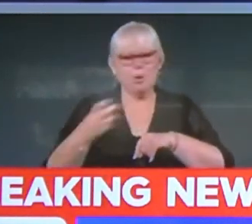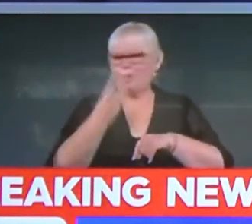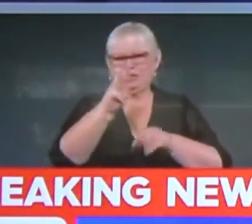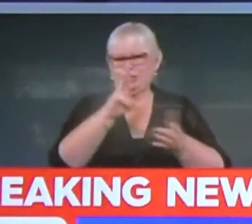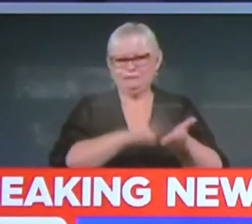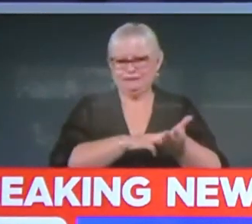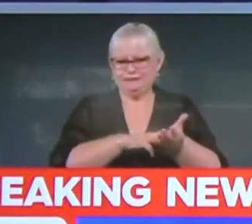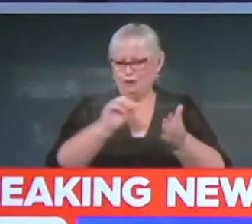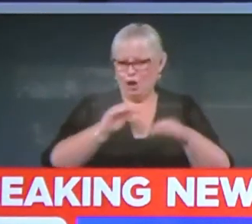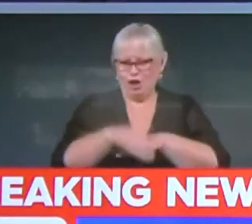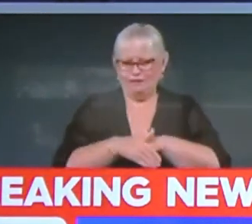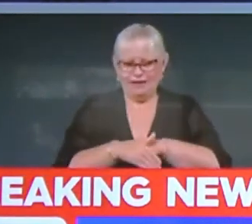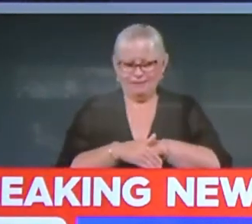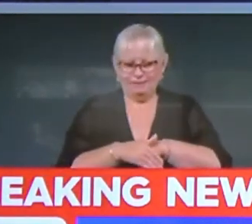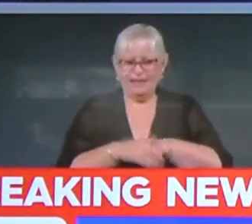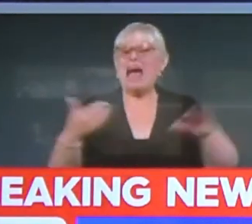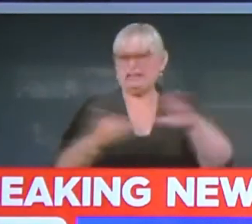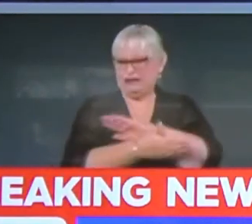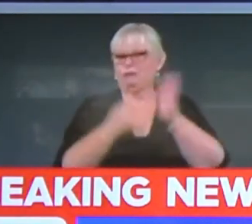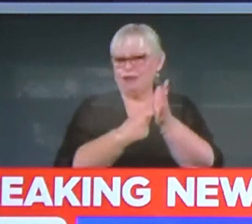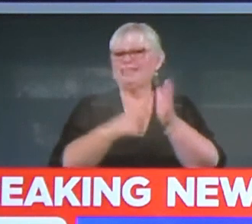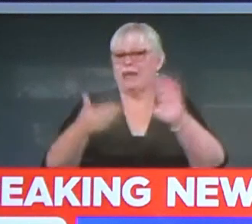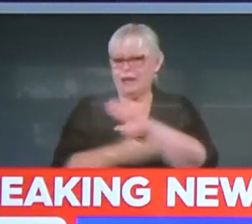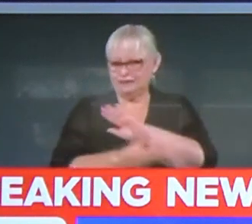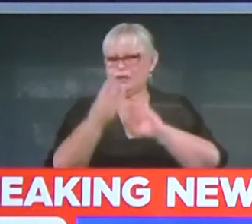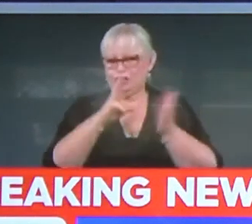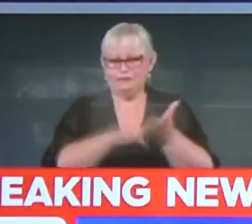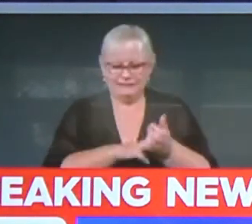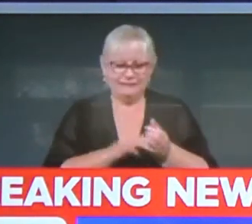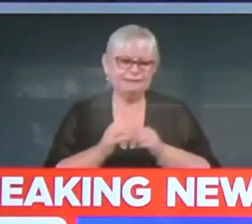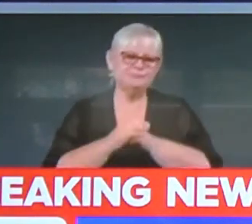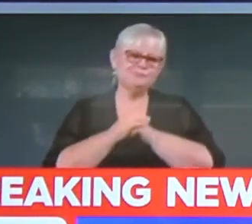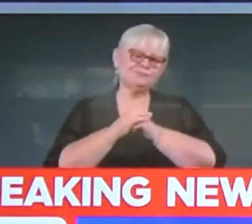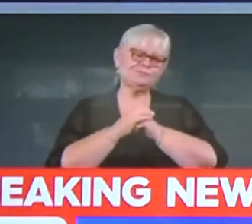30 minutes, and preferably less.